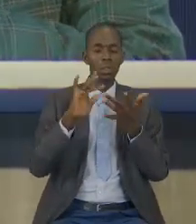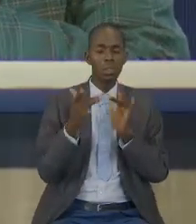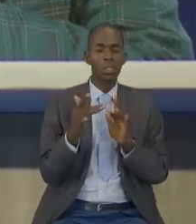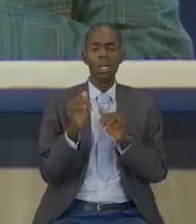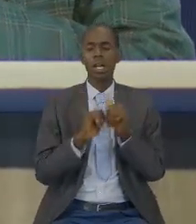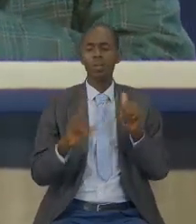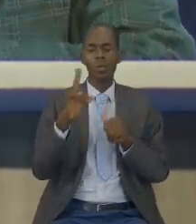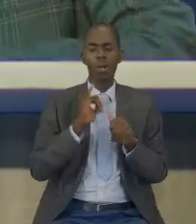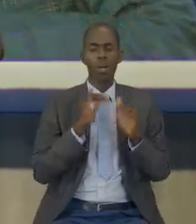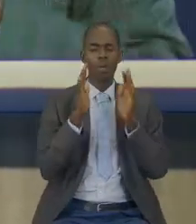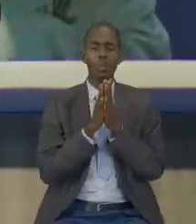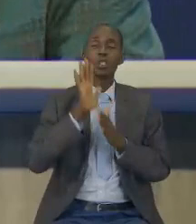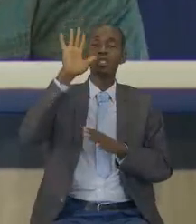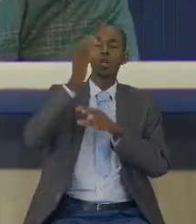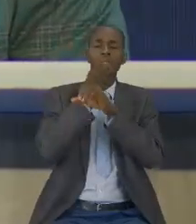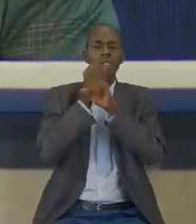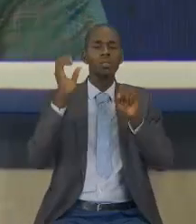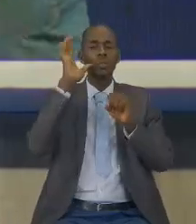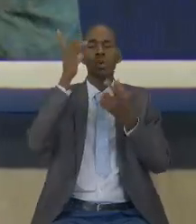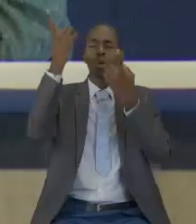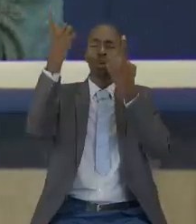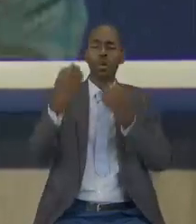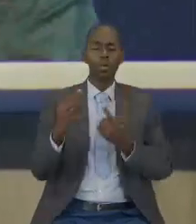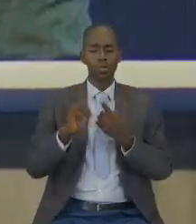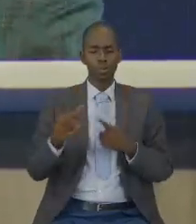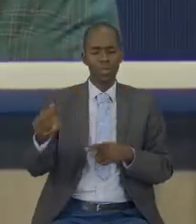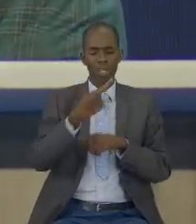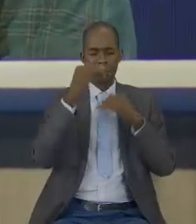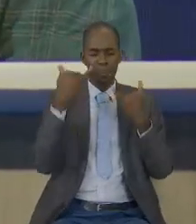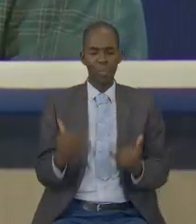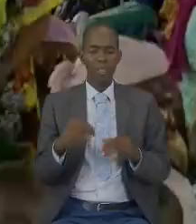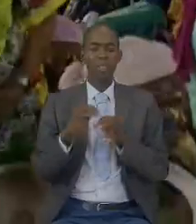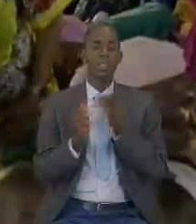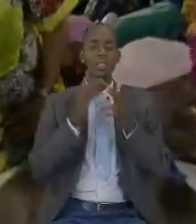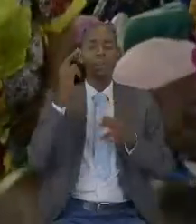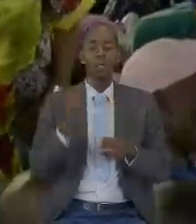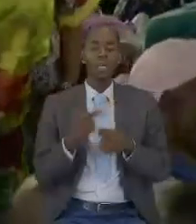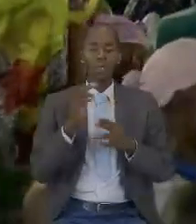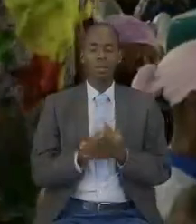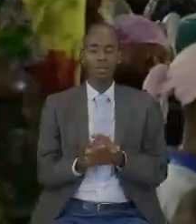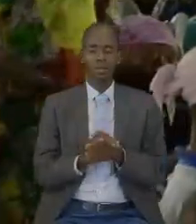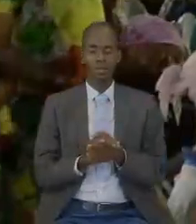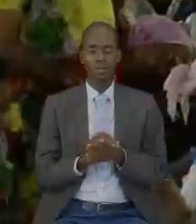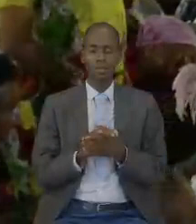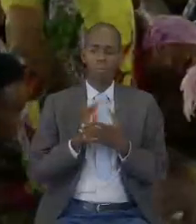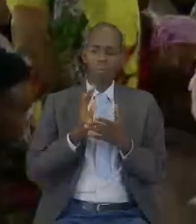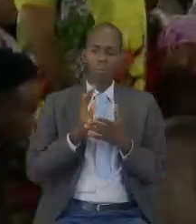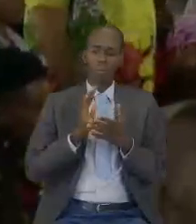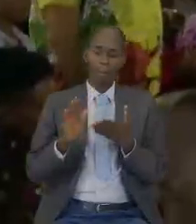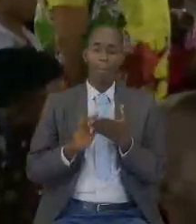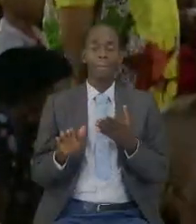your salvation will come to them now in Jesus' name.